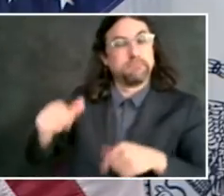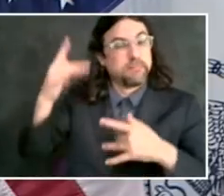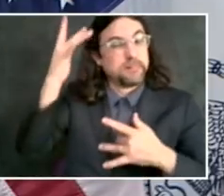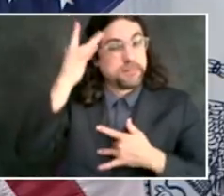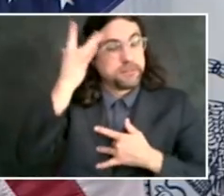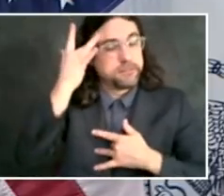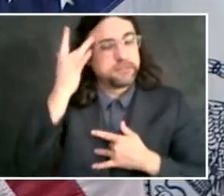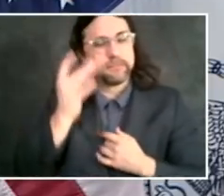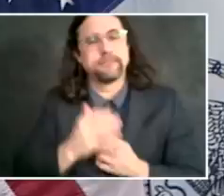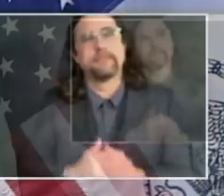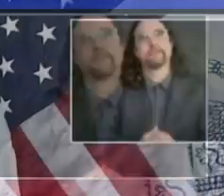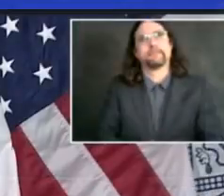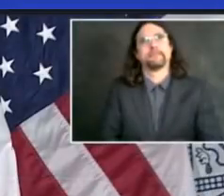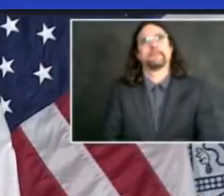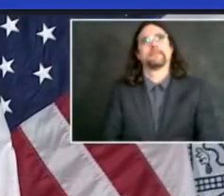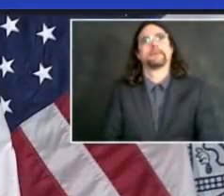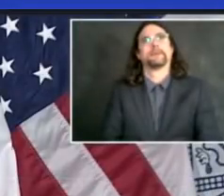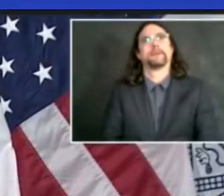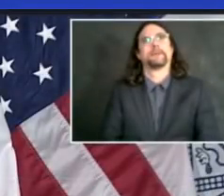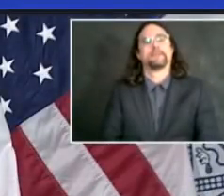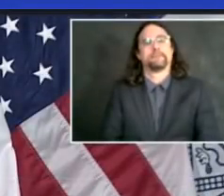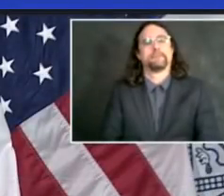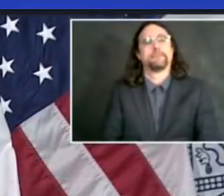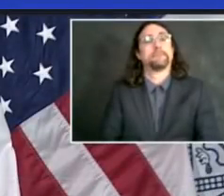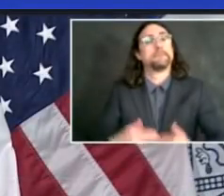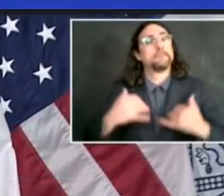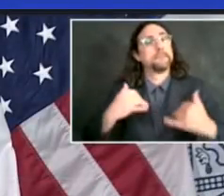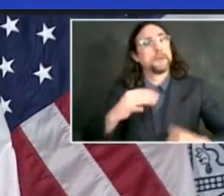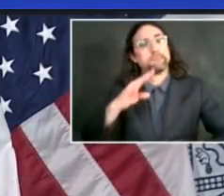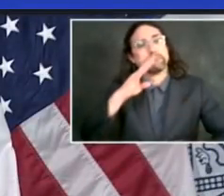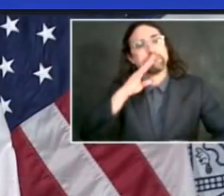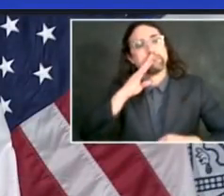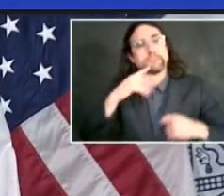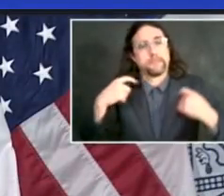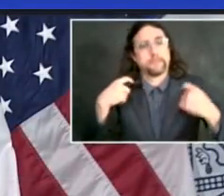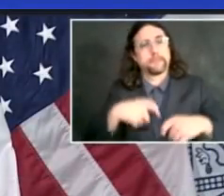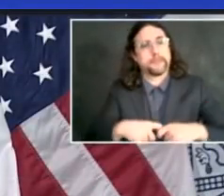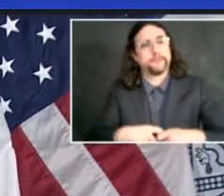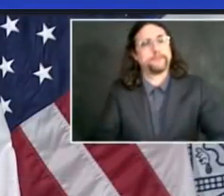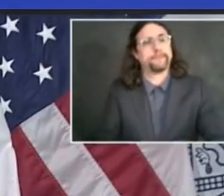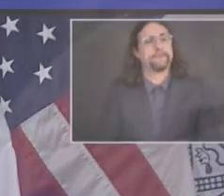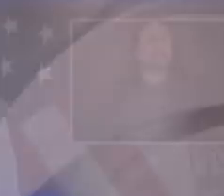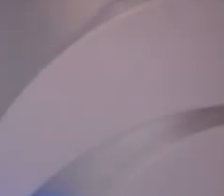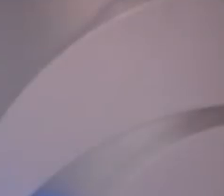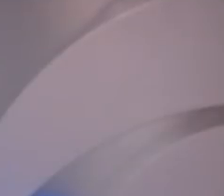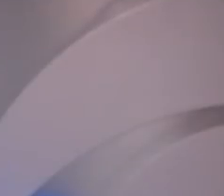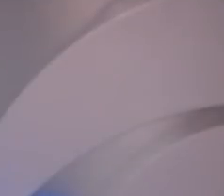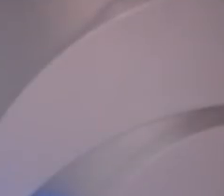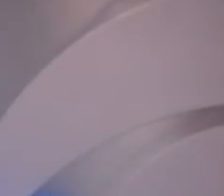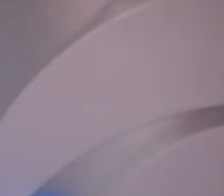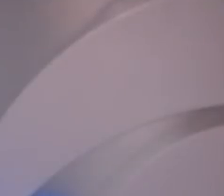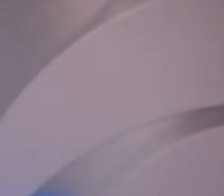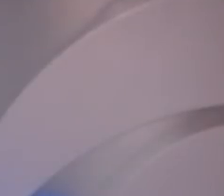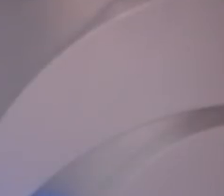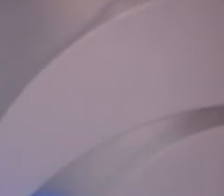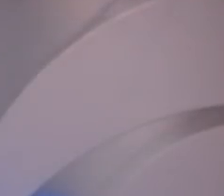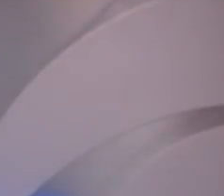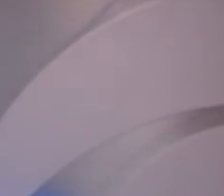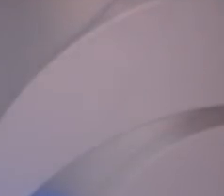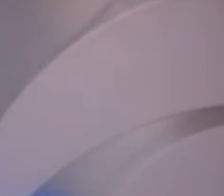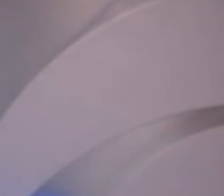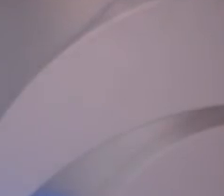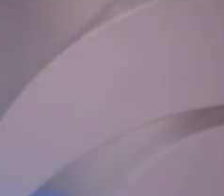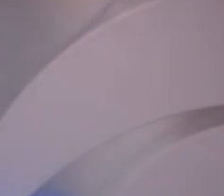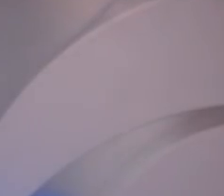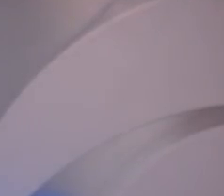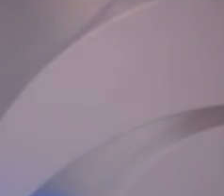Una y otra vez. You've been listening to Mayor de Blasio give an update on the coronavirus outbreak in New York City. We're now returning to regular